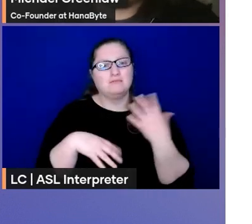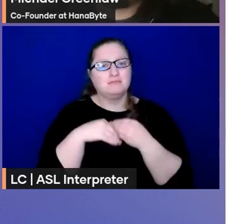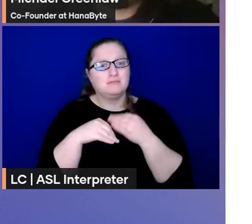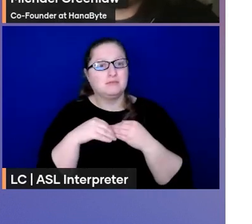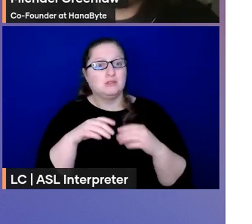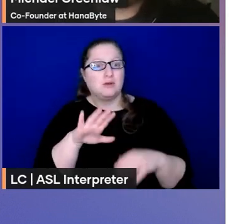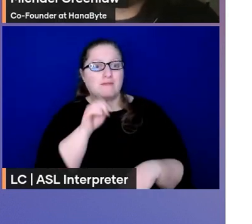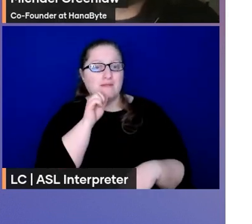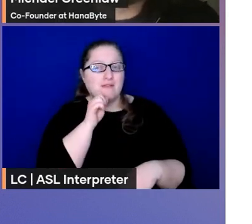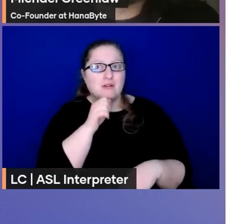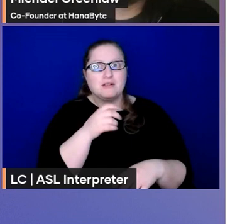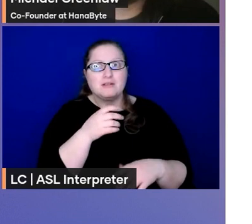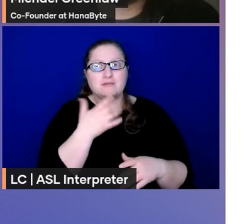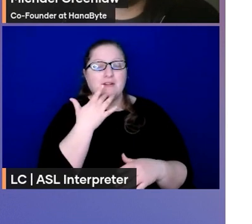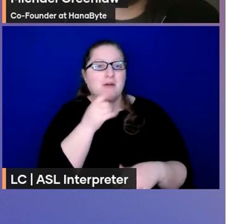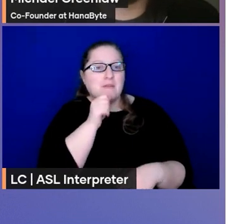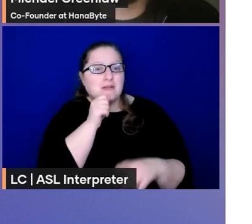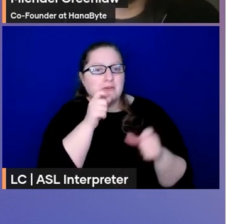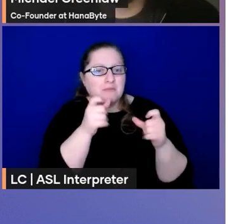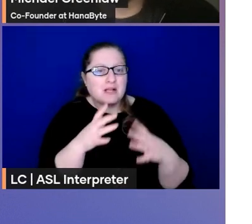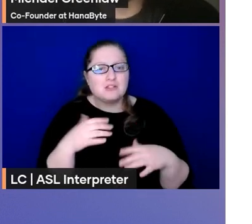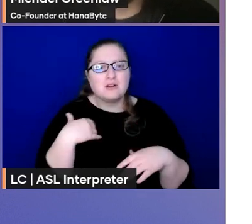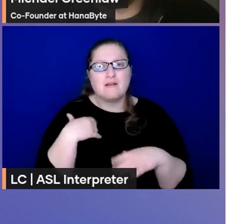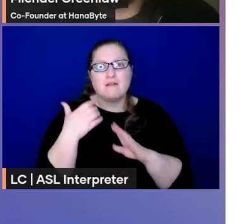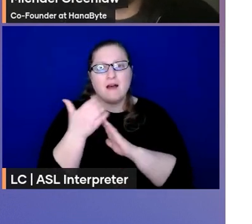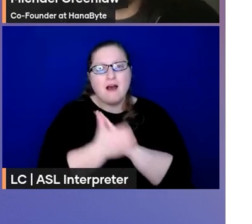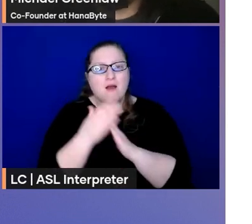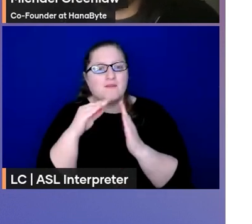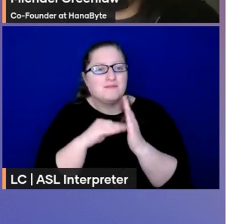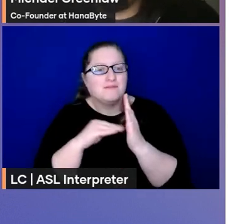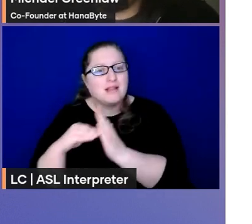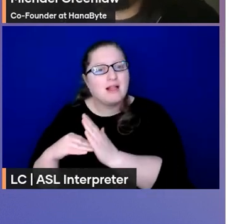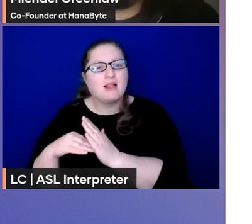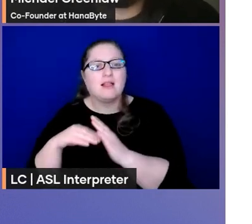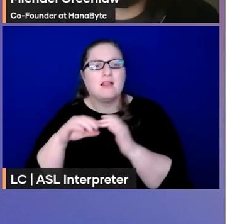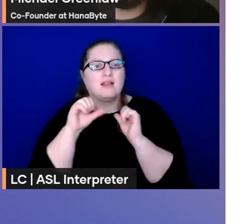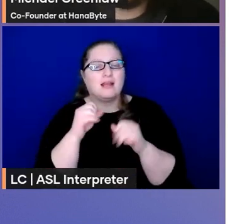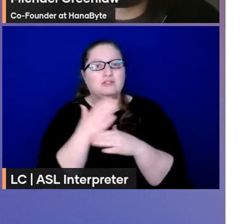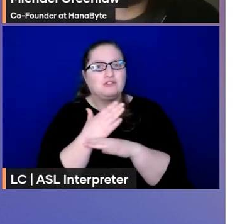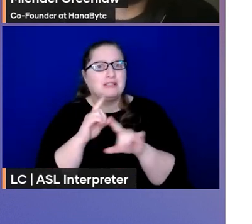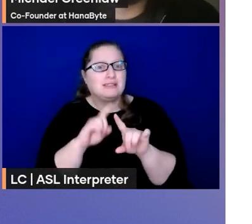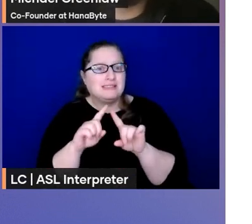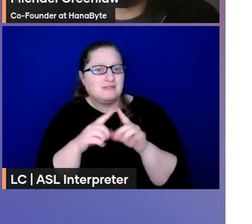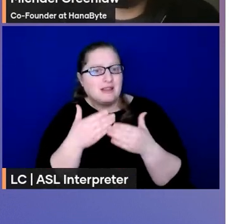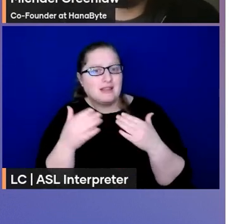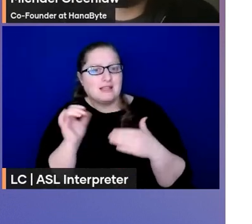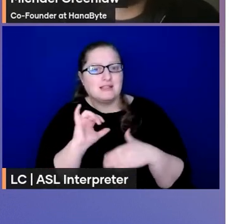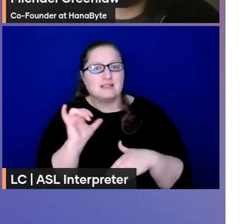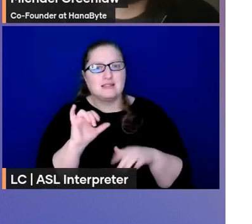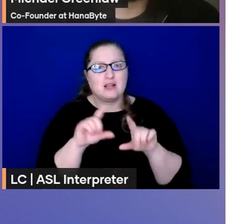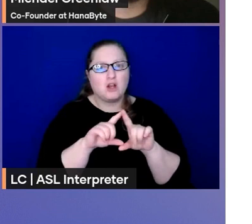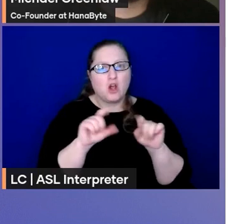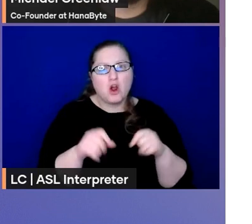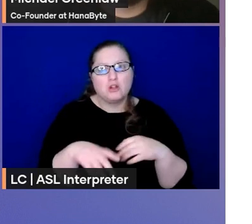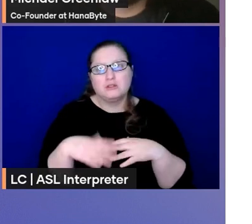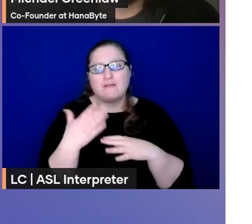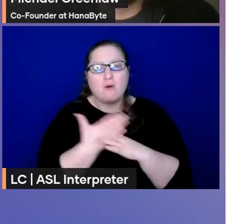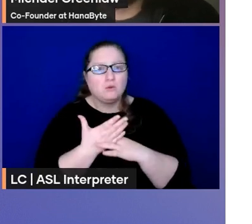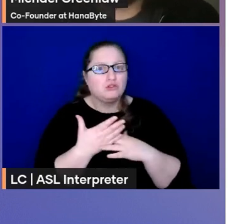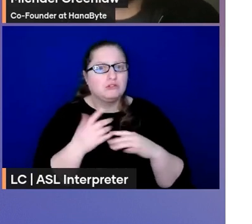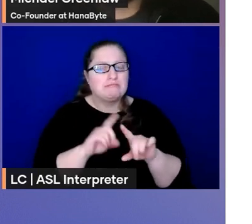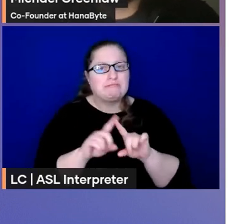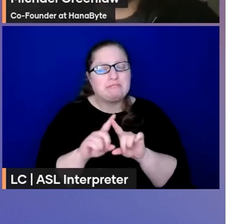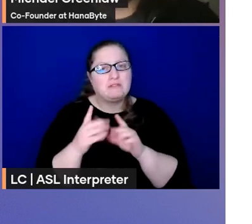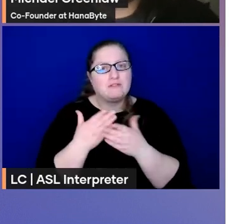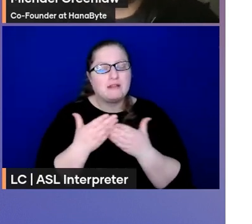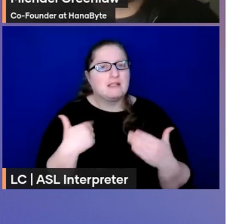get autofill, you have all sorts, you can share different types of things like cards, folders, all sorts of stuff. We're